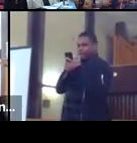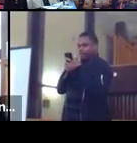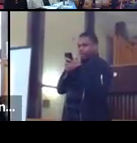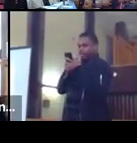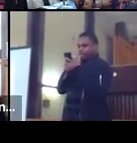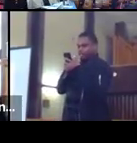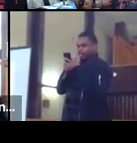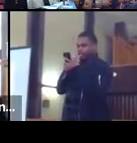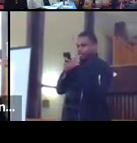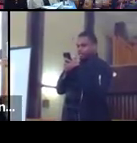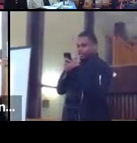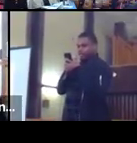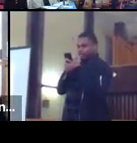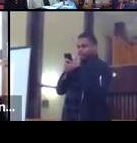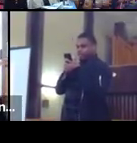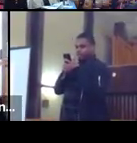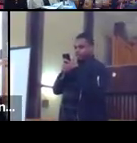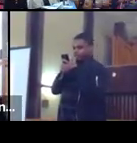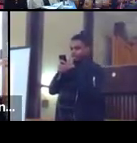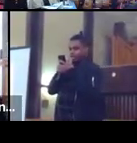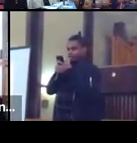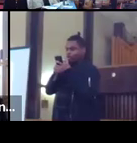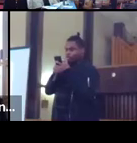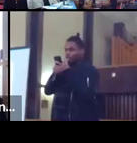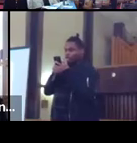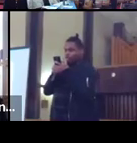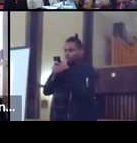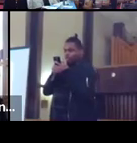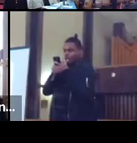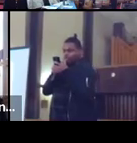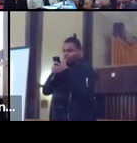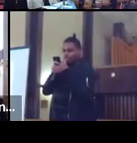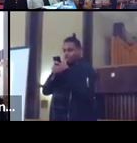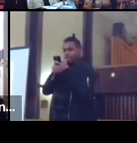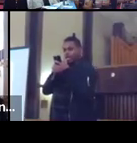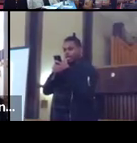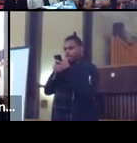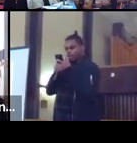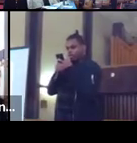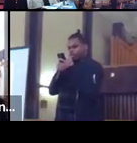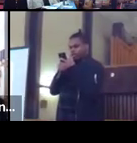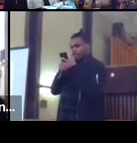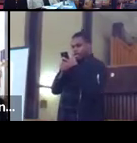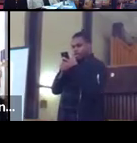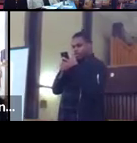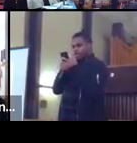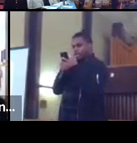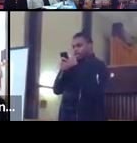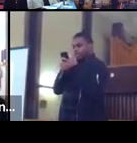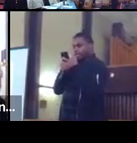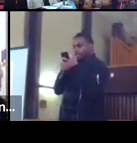development and empowering residents to shape their future, focusing on goals like affordable housing, economic